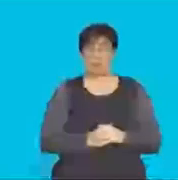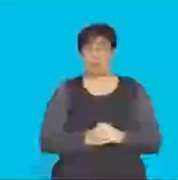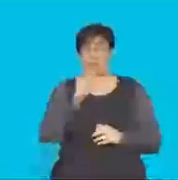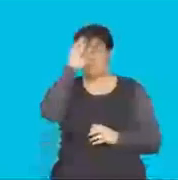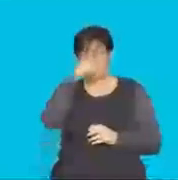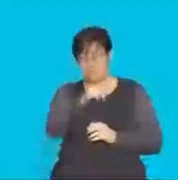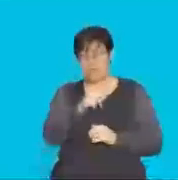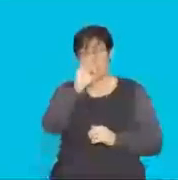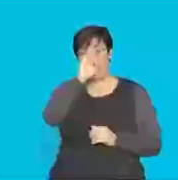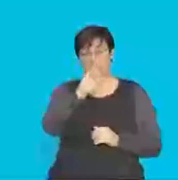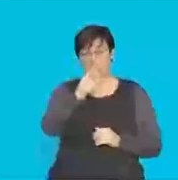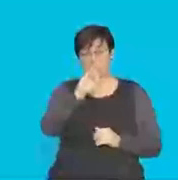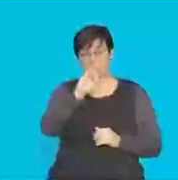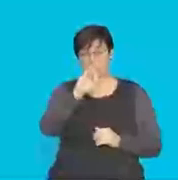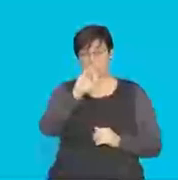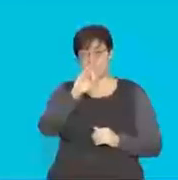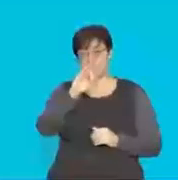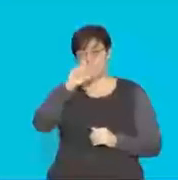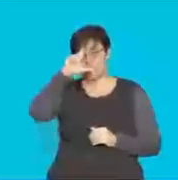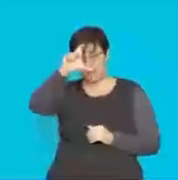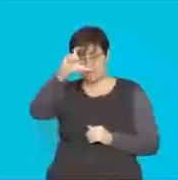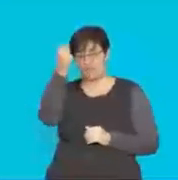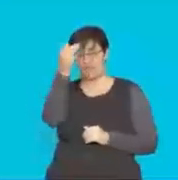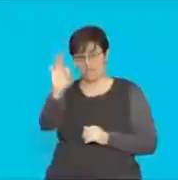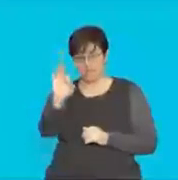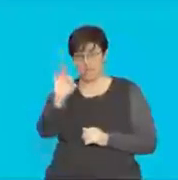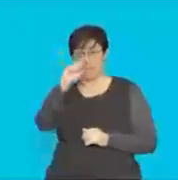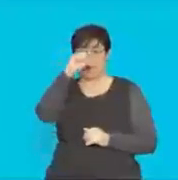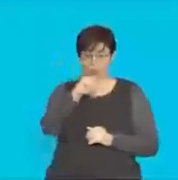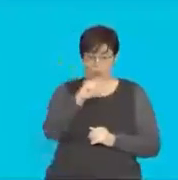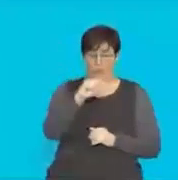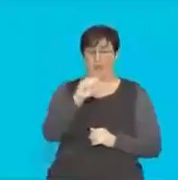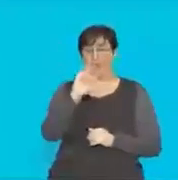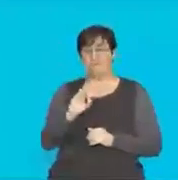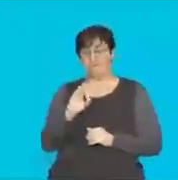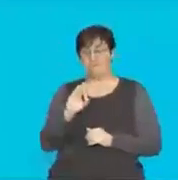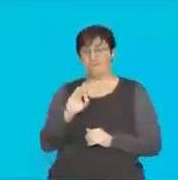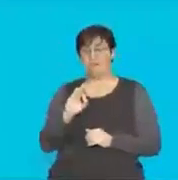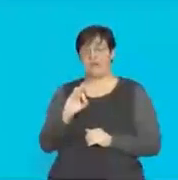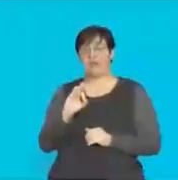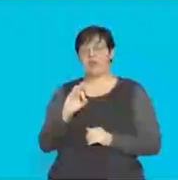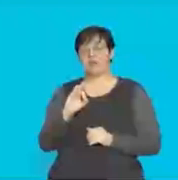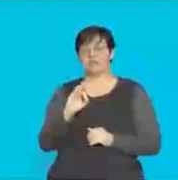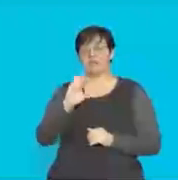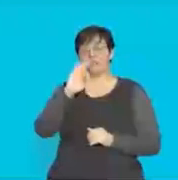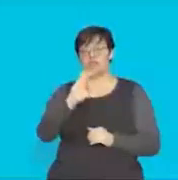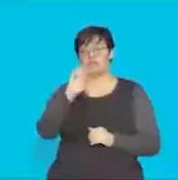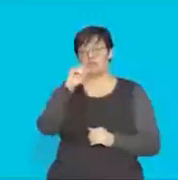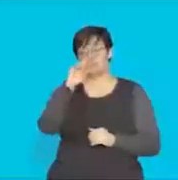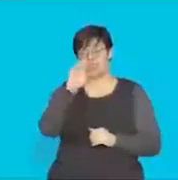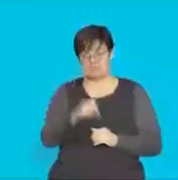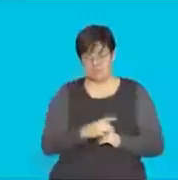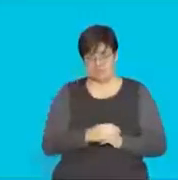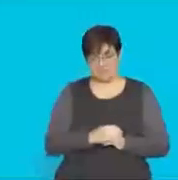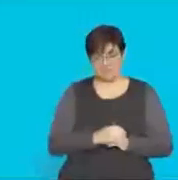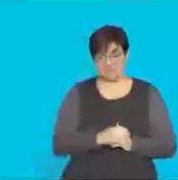I want to remind us that F is free, and that's the dominant, and small f is